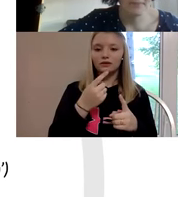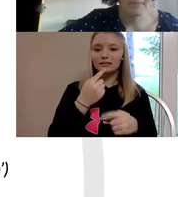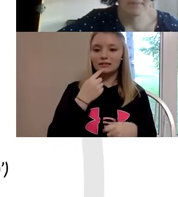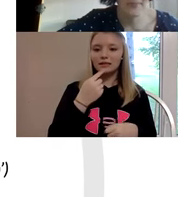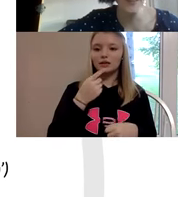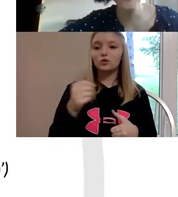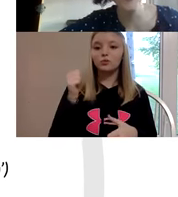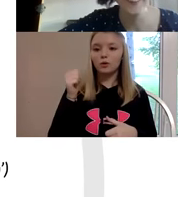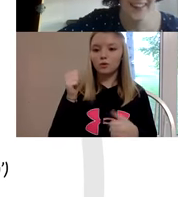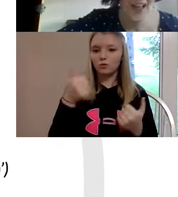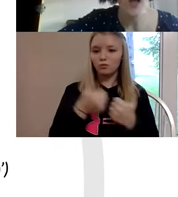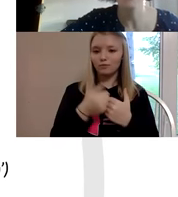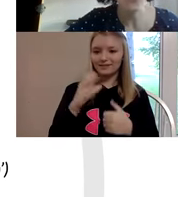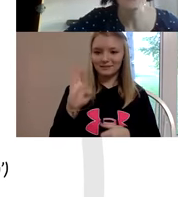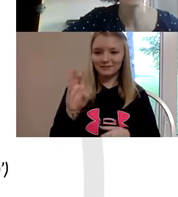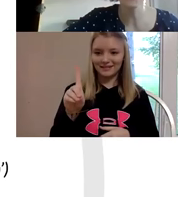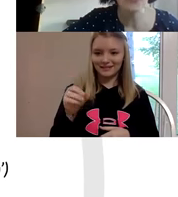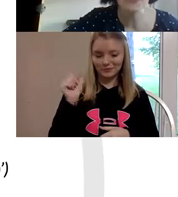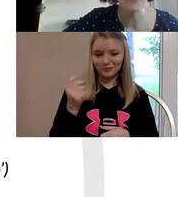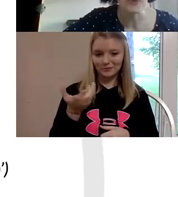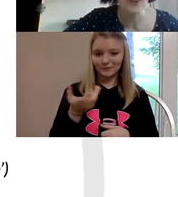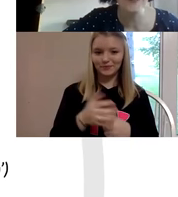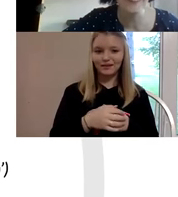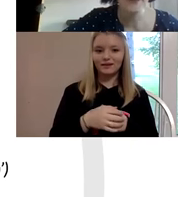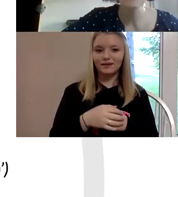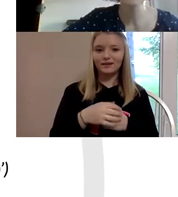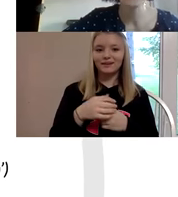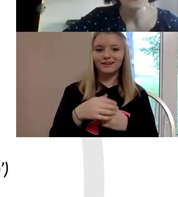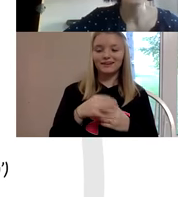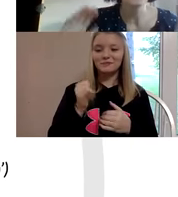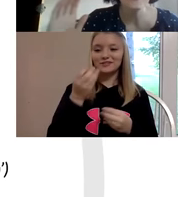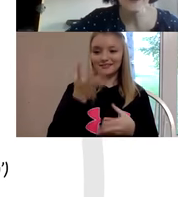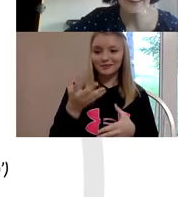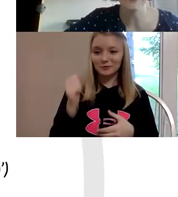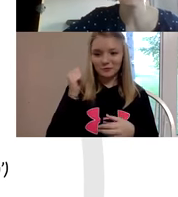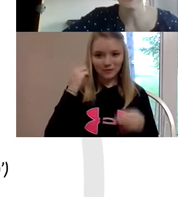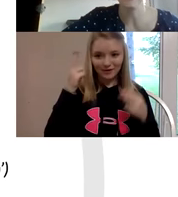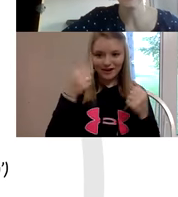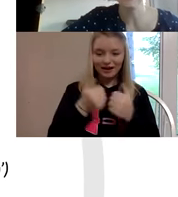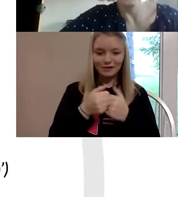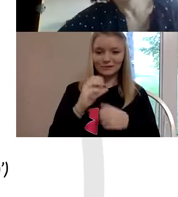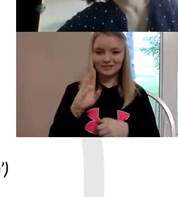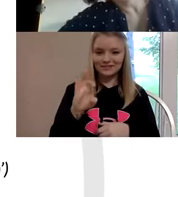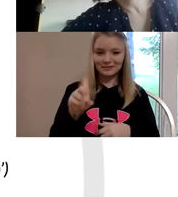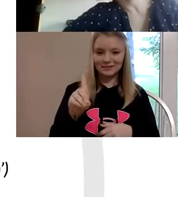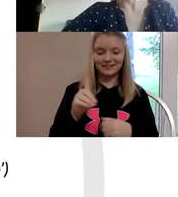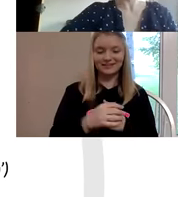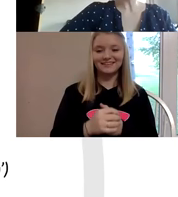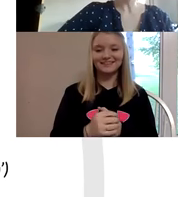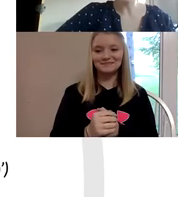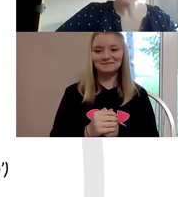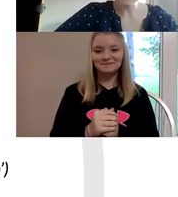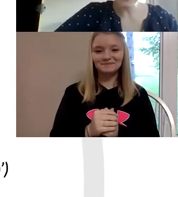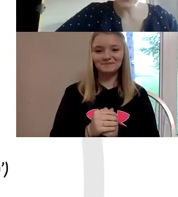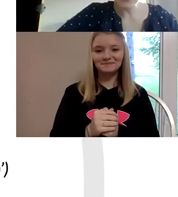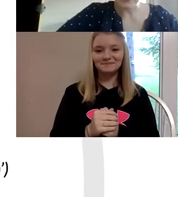ours. I'm gonna lay it real simple. You're not gonna get the high because we